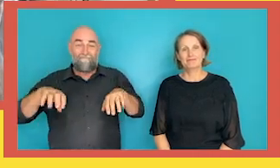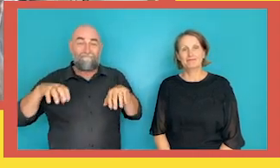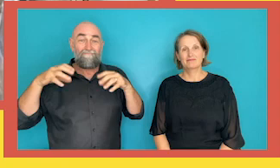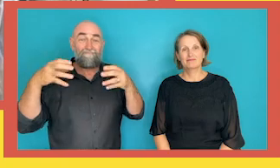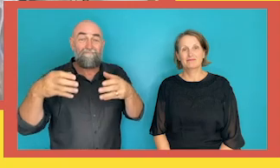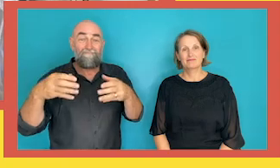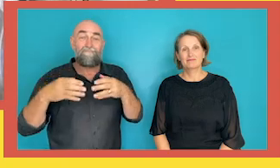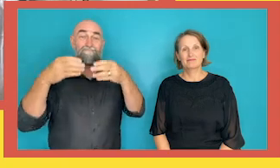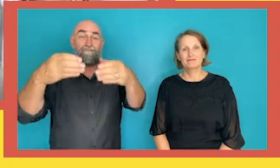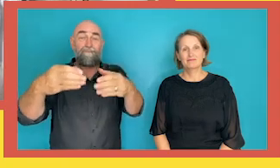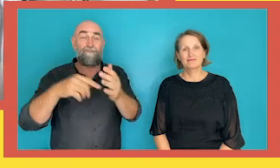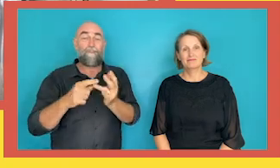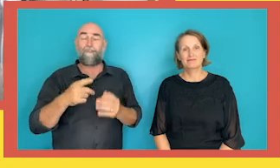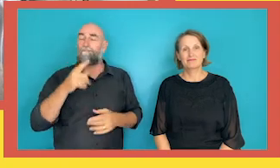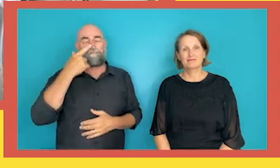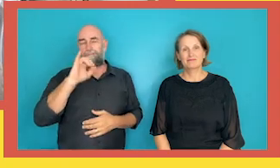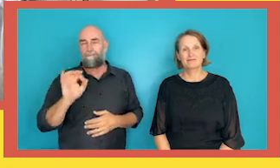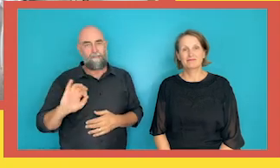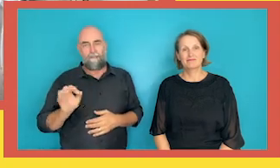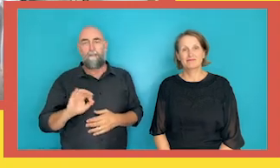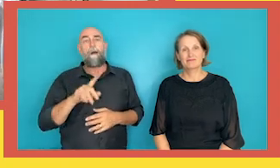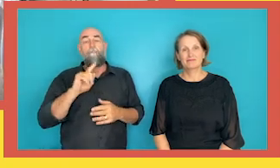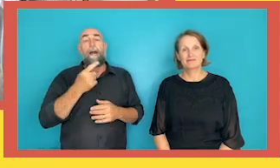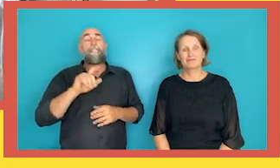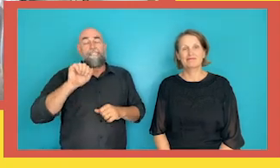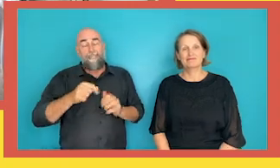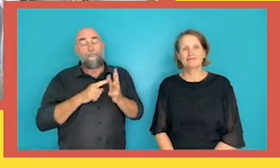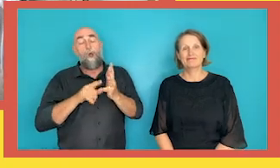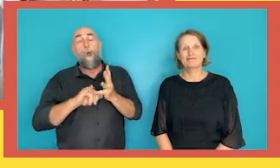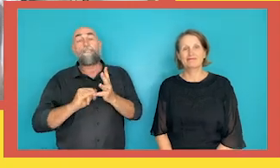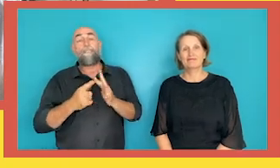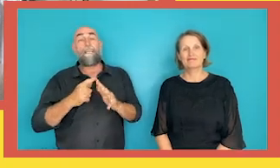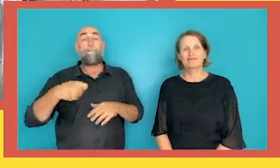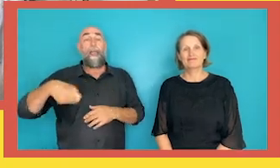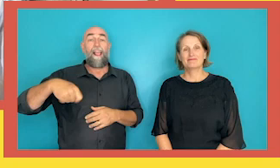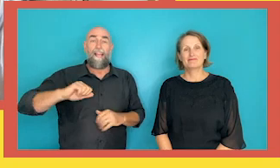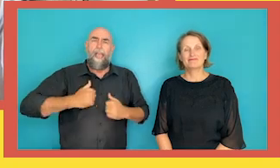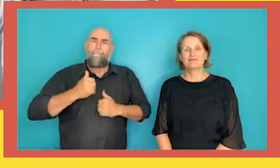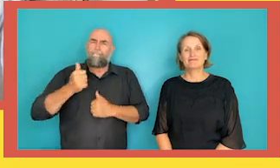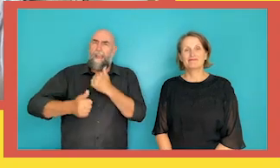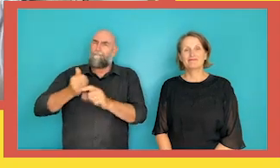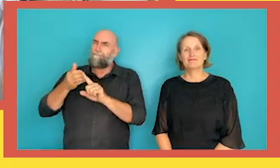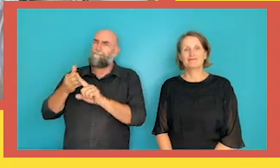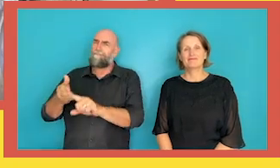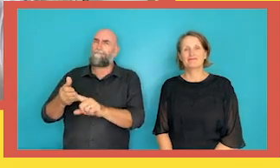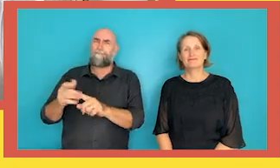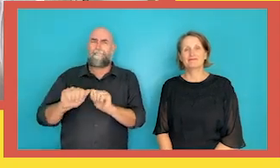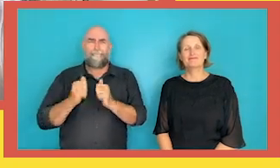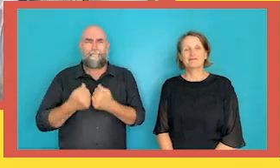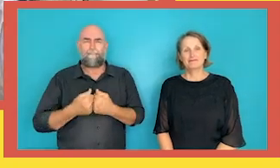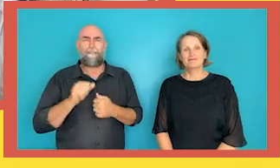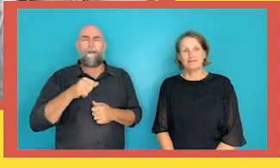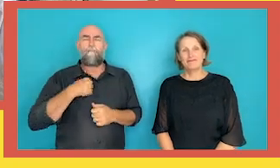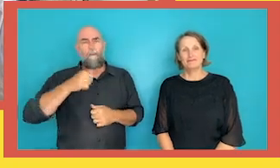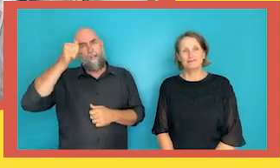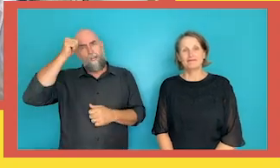over this because we know how much the Aussie Bells are our favourite Paralympic team out there, but we know they're going to be there in spirit. We know they're still